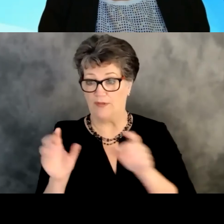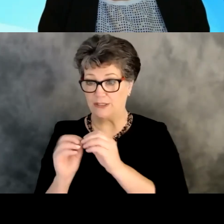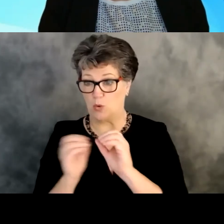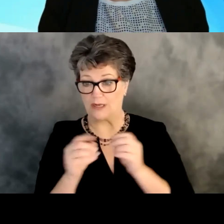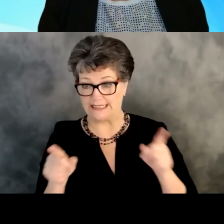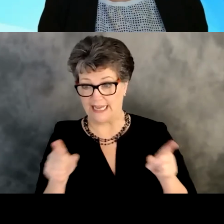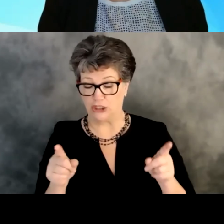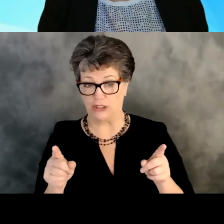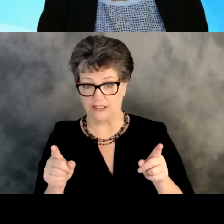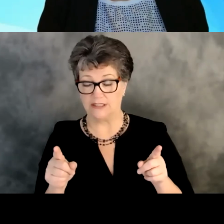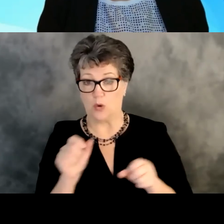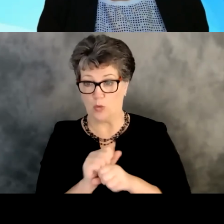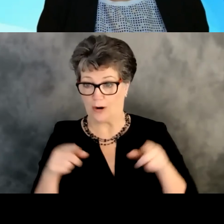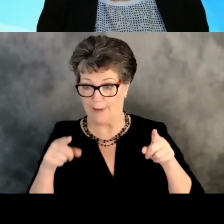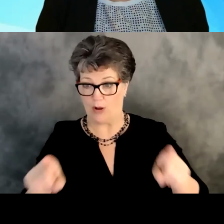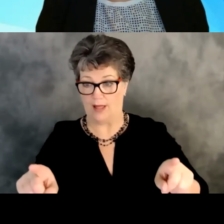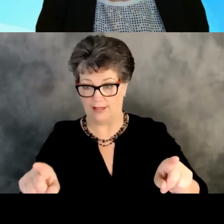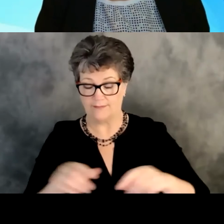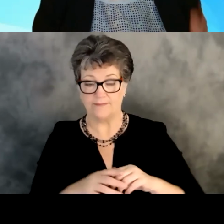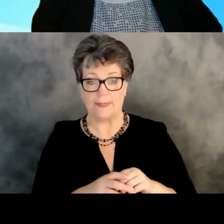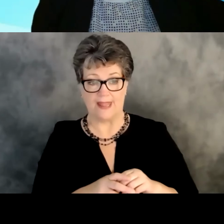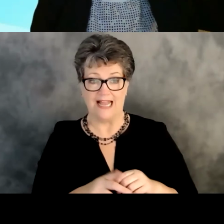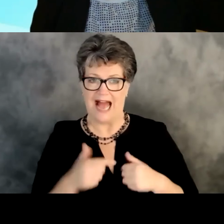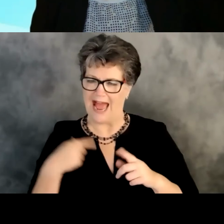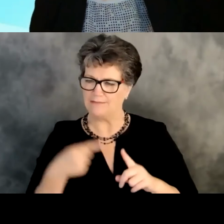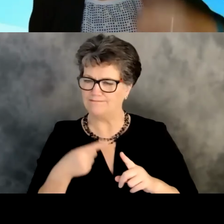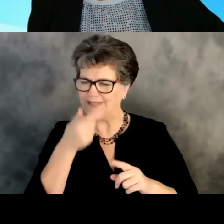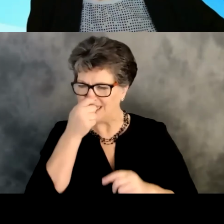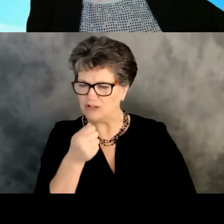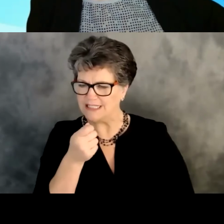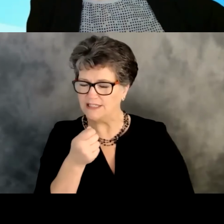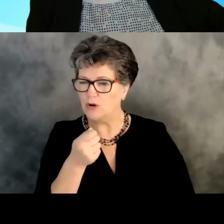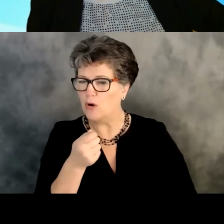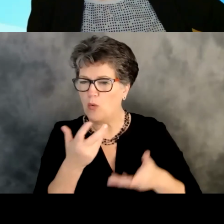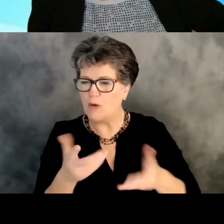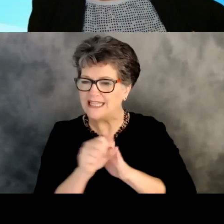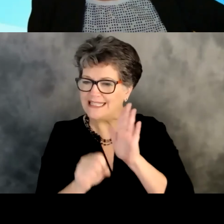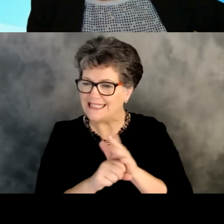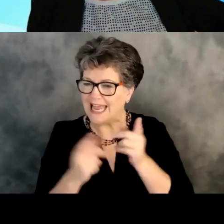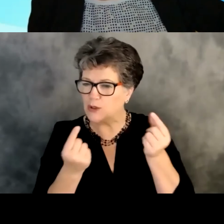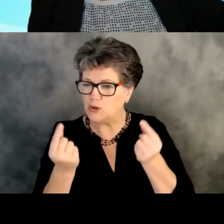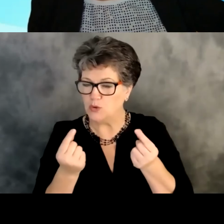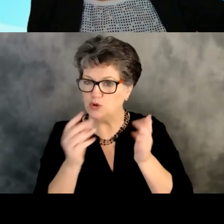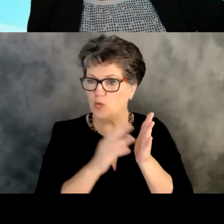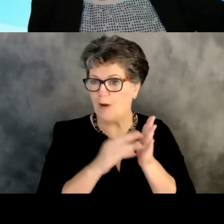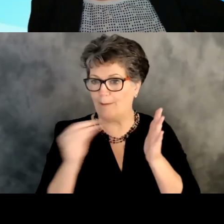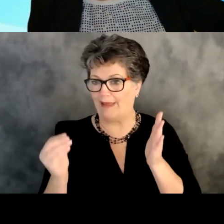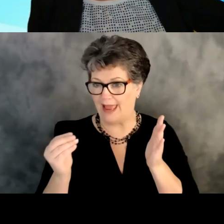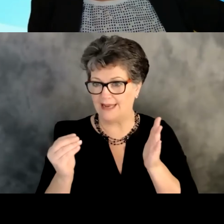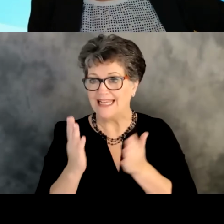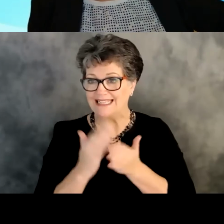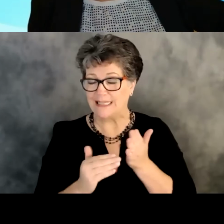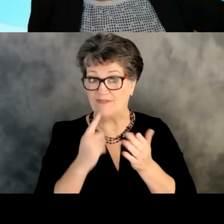organizations work on parallel paths. I am particularly interested in what it is that the state can do to replicate some